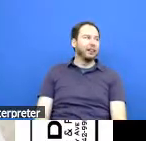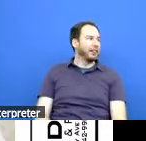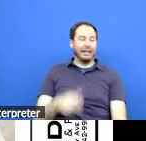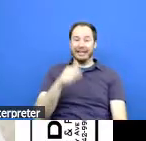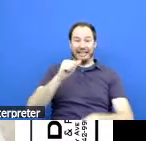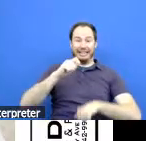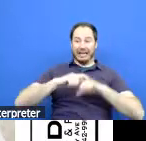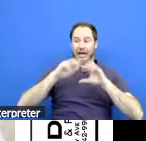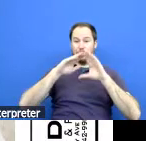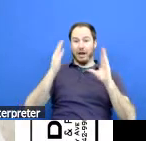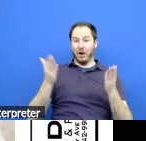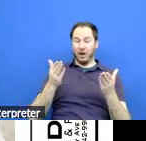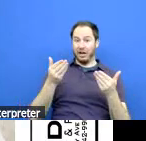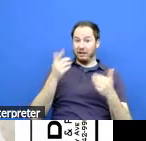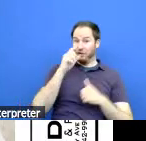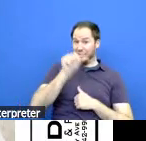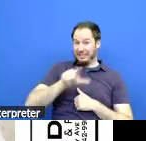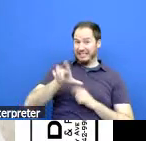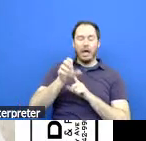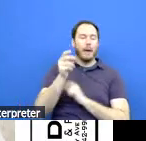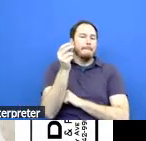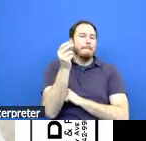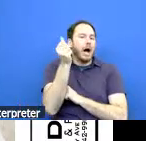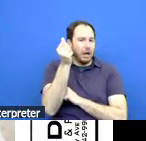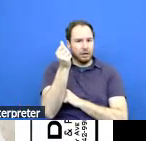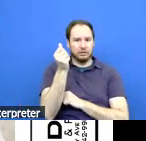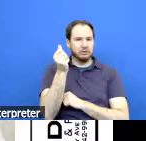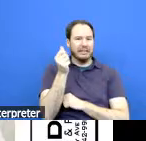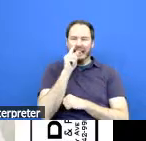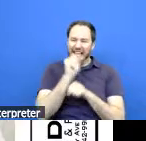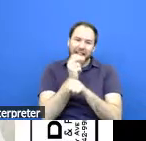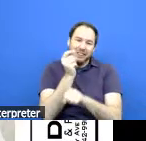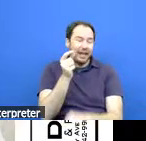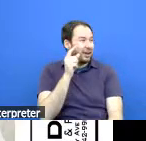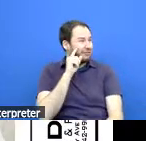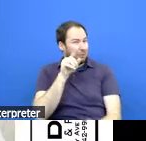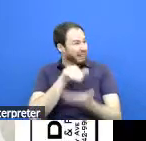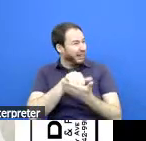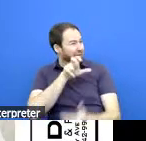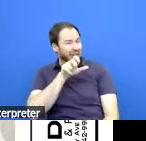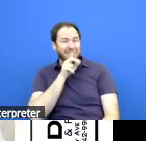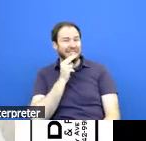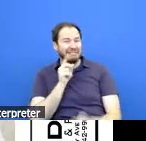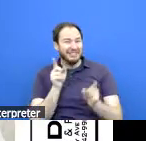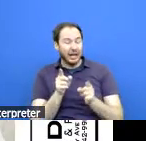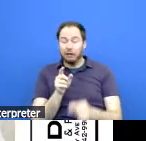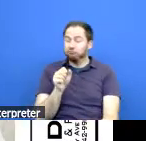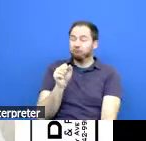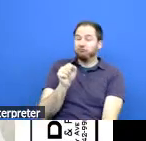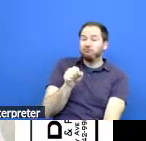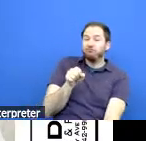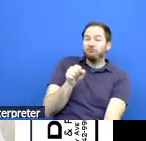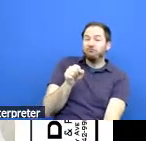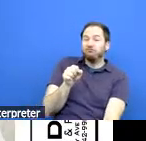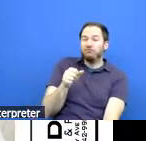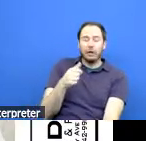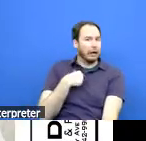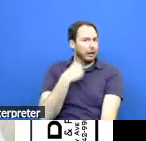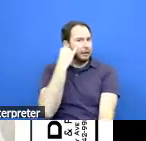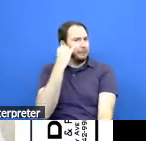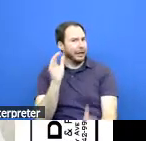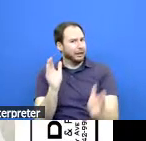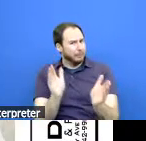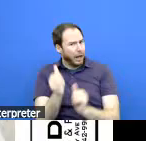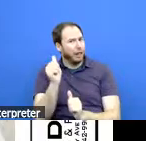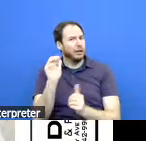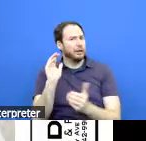sale, even for ridiculous amounts, they sell like that. For 1,300 square feet, which is tiny, Yeah, which I would imagine is